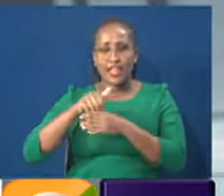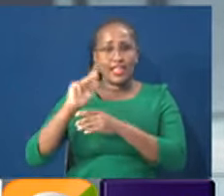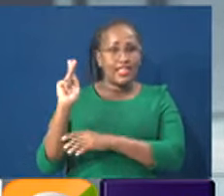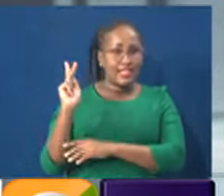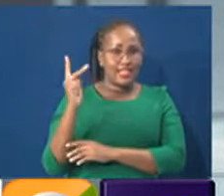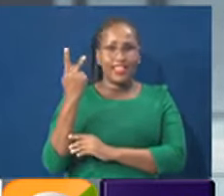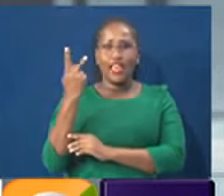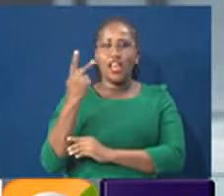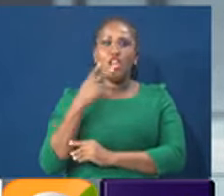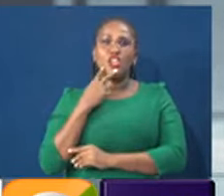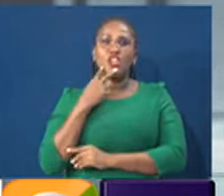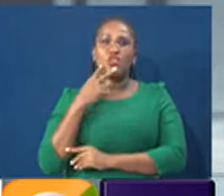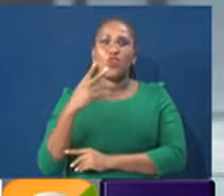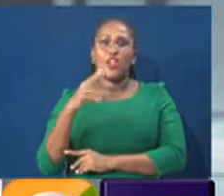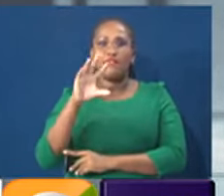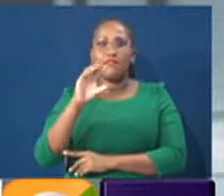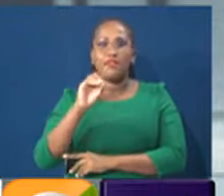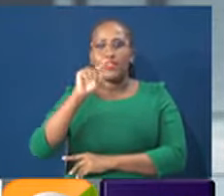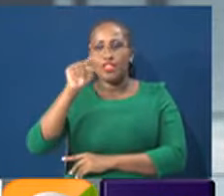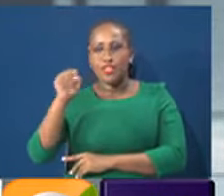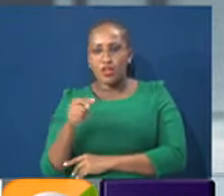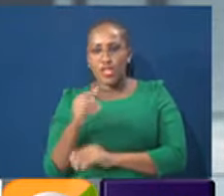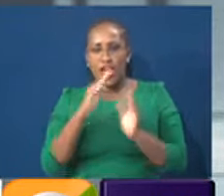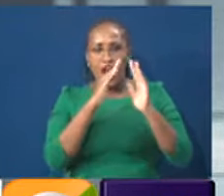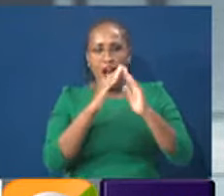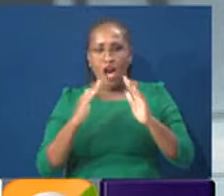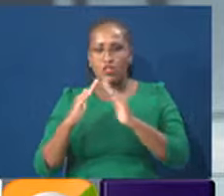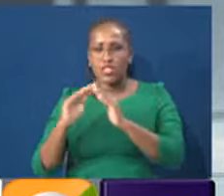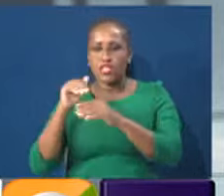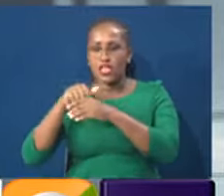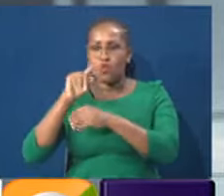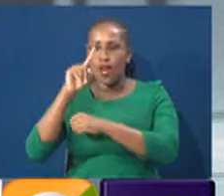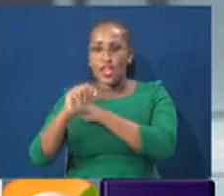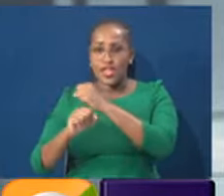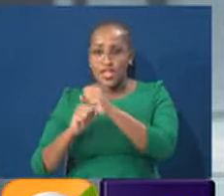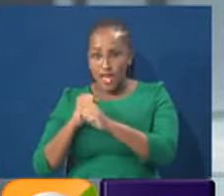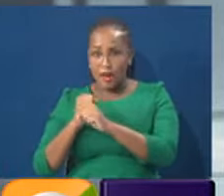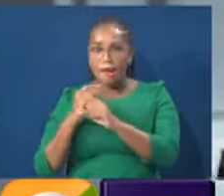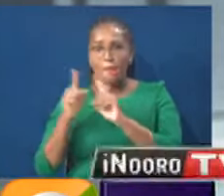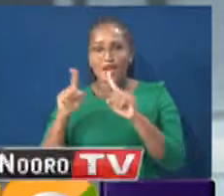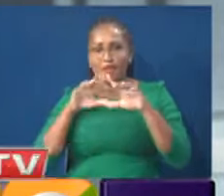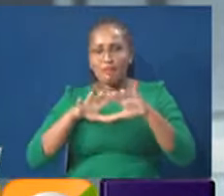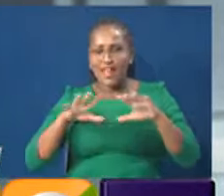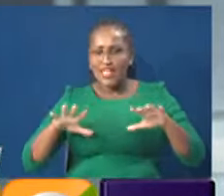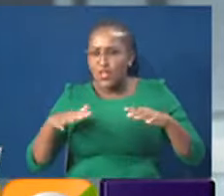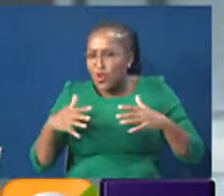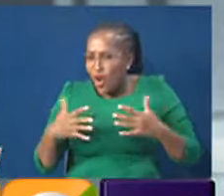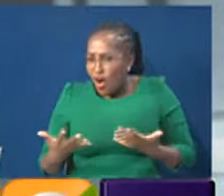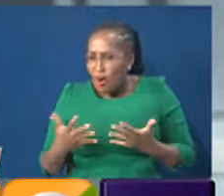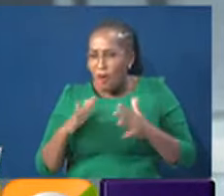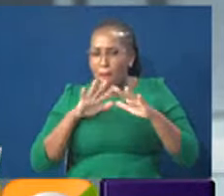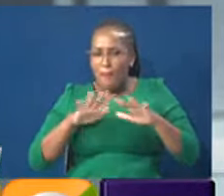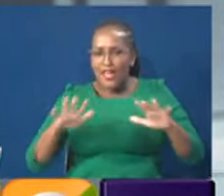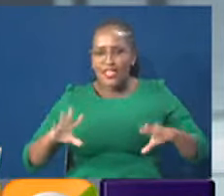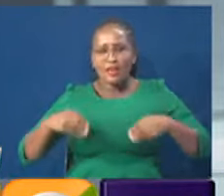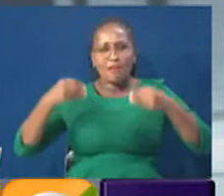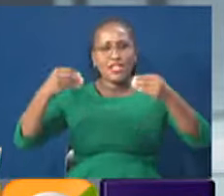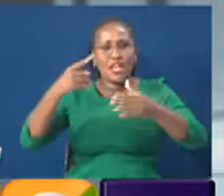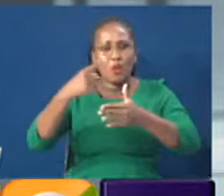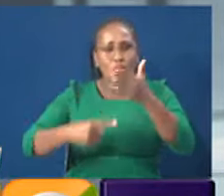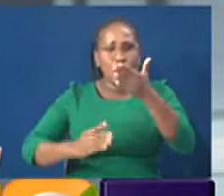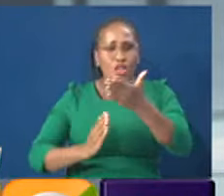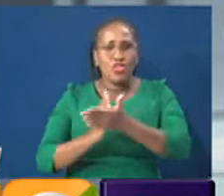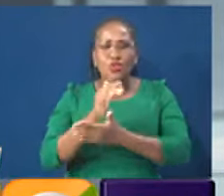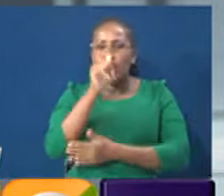is 250,000 units per year. But what the market is providing through the